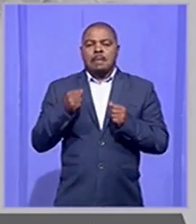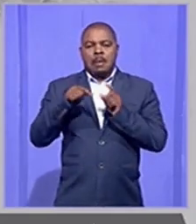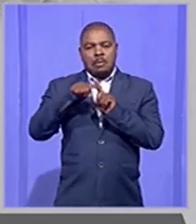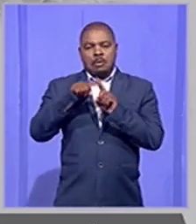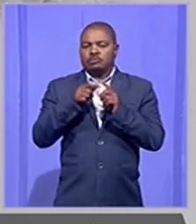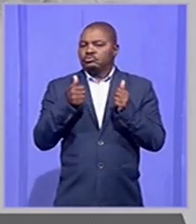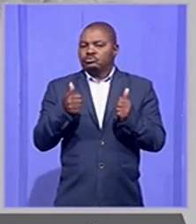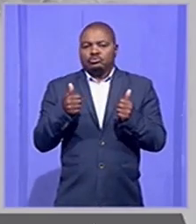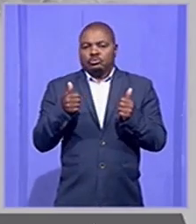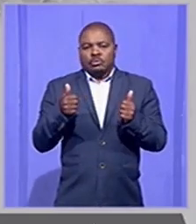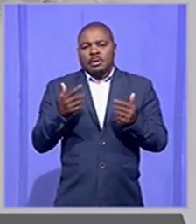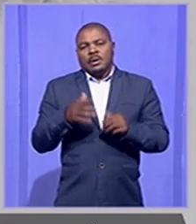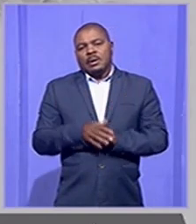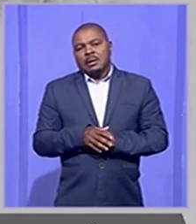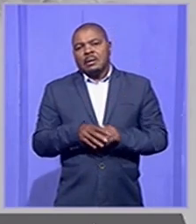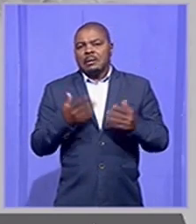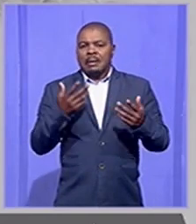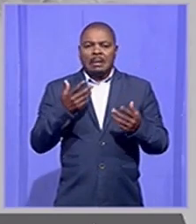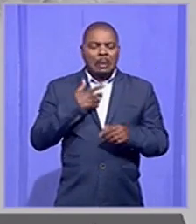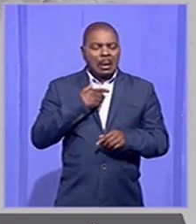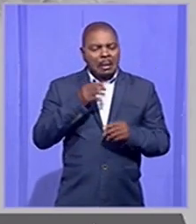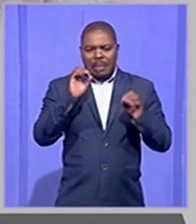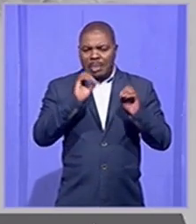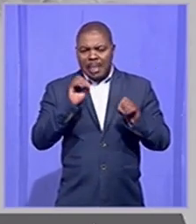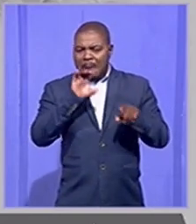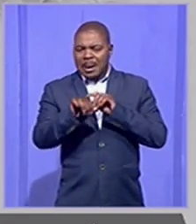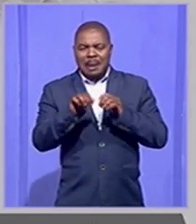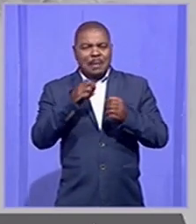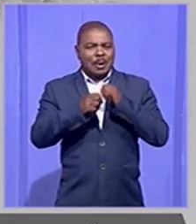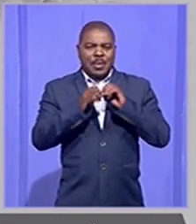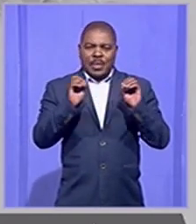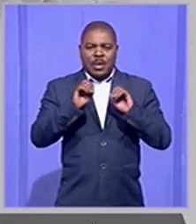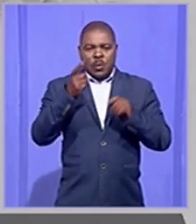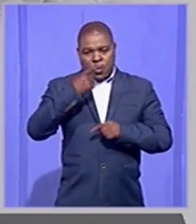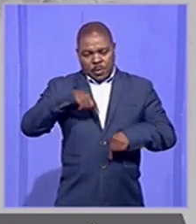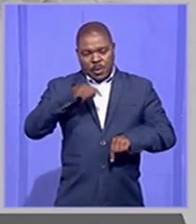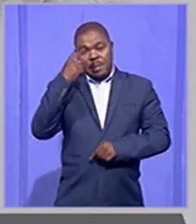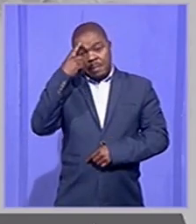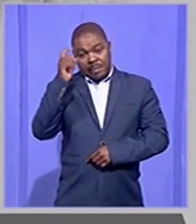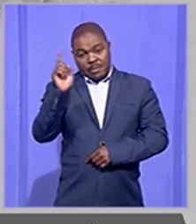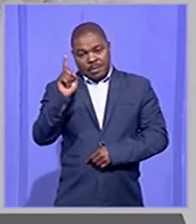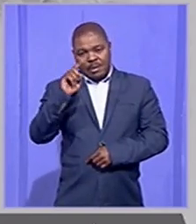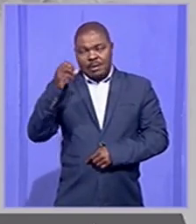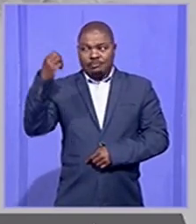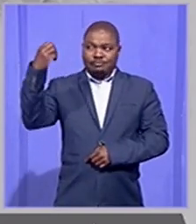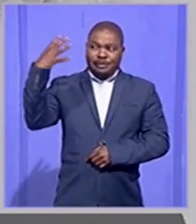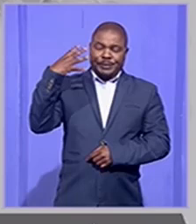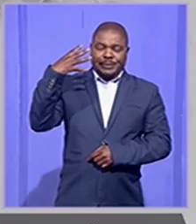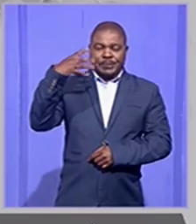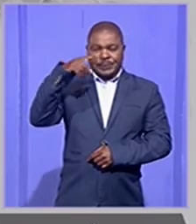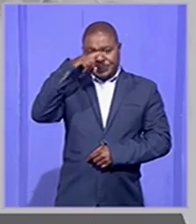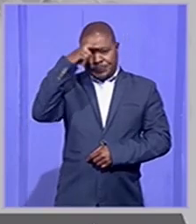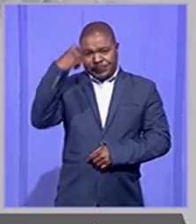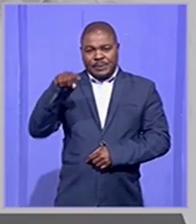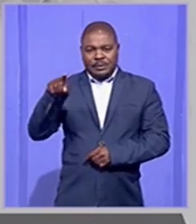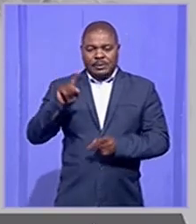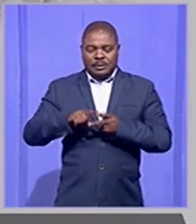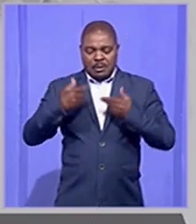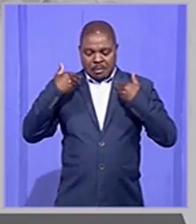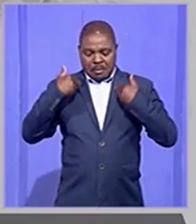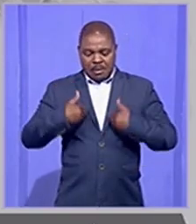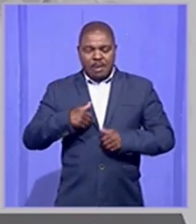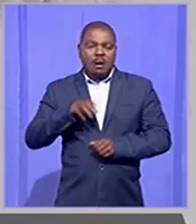is nothing that suggests anything. We do believe that the issue was the heat and